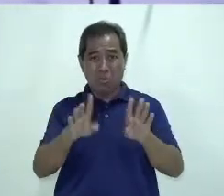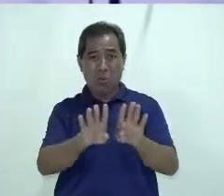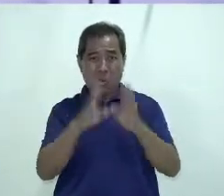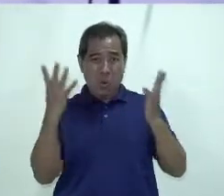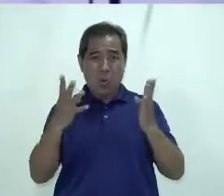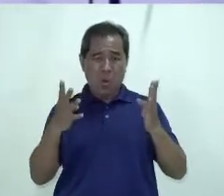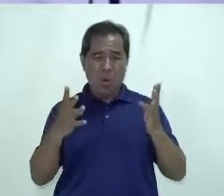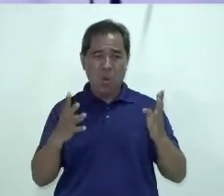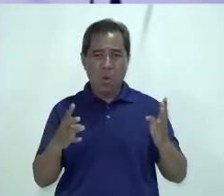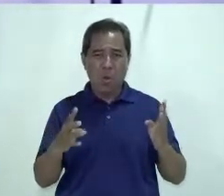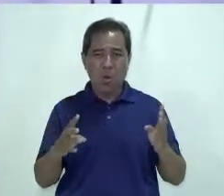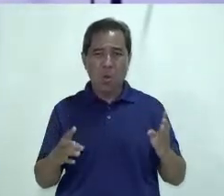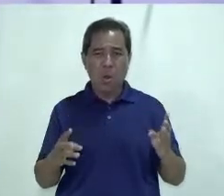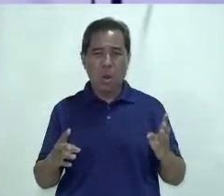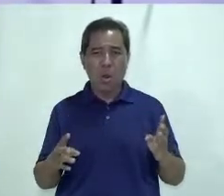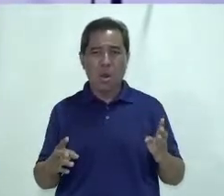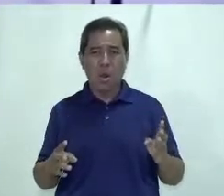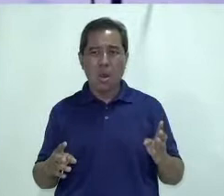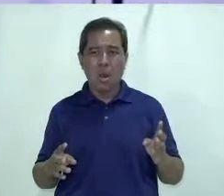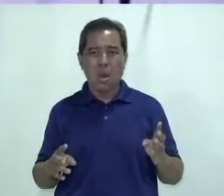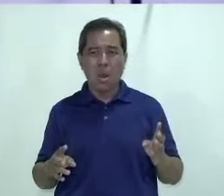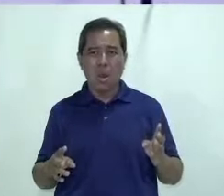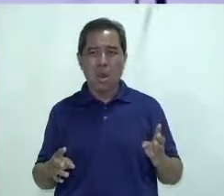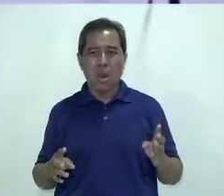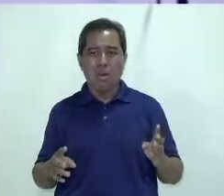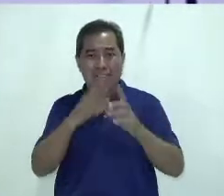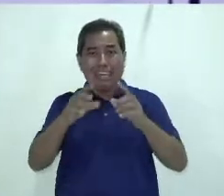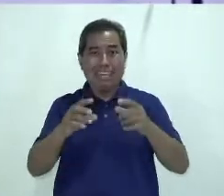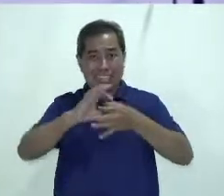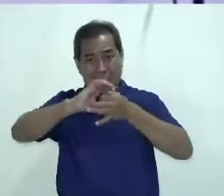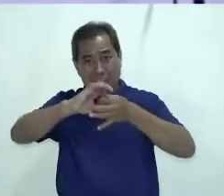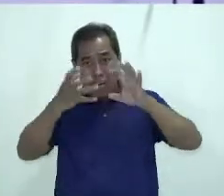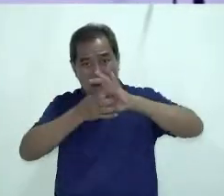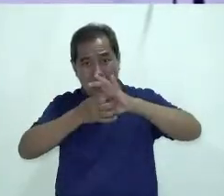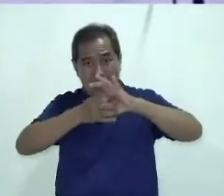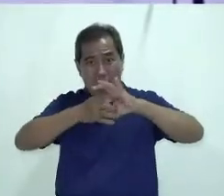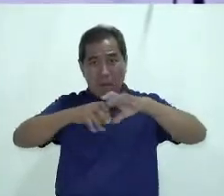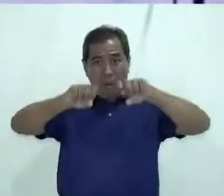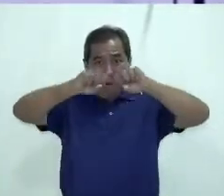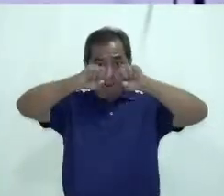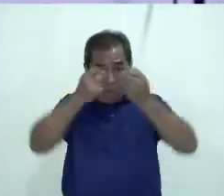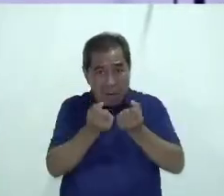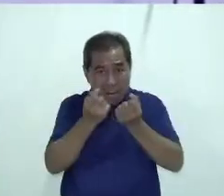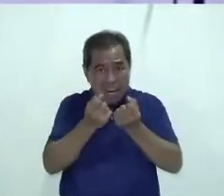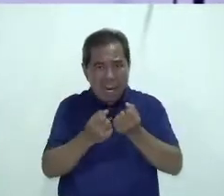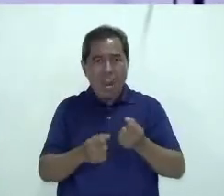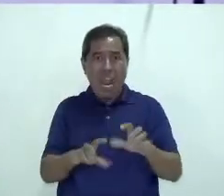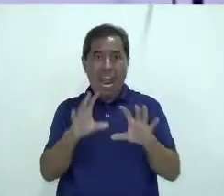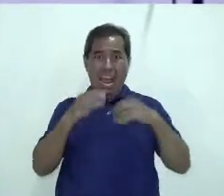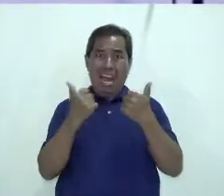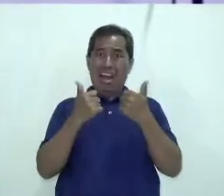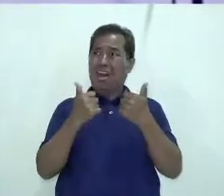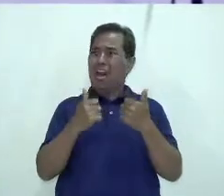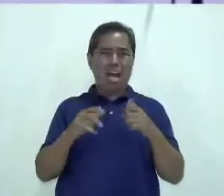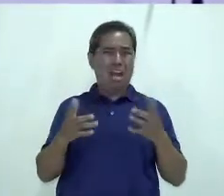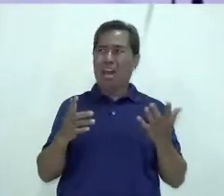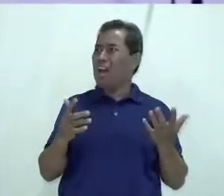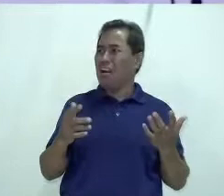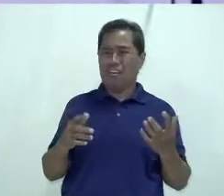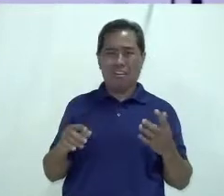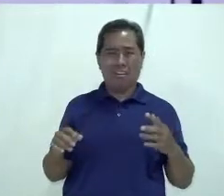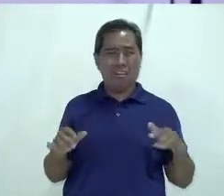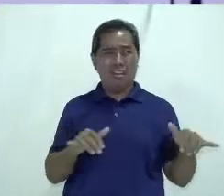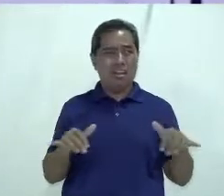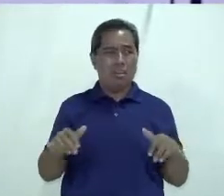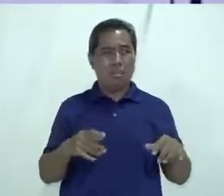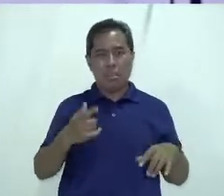Now, it makes sense for the doors to fly open, but how do the chains get loose? What does that have to do with earthquakes? Nothing.